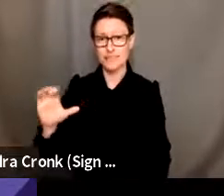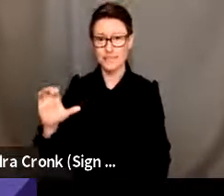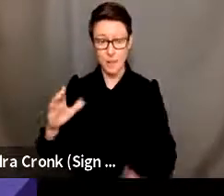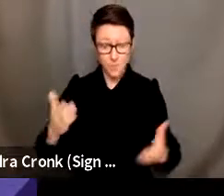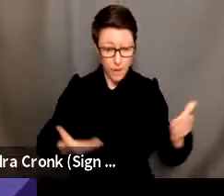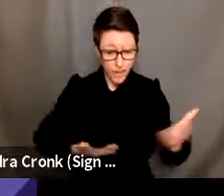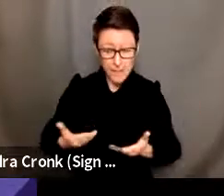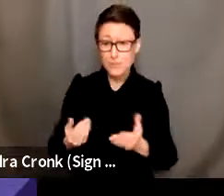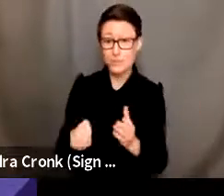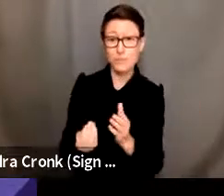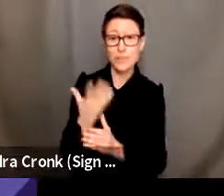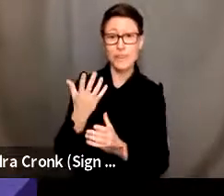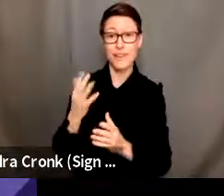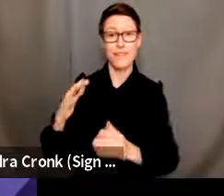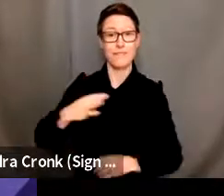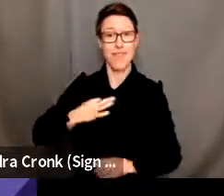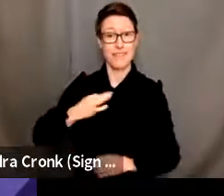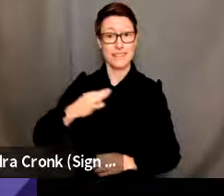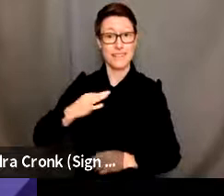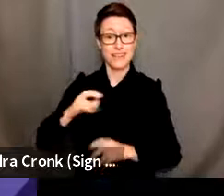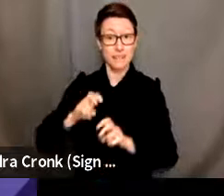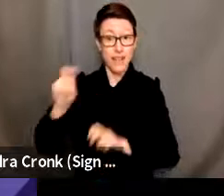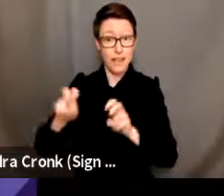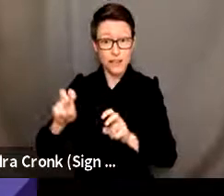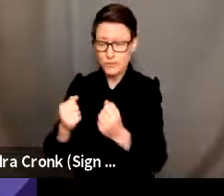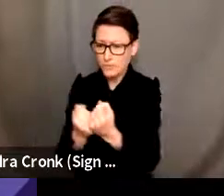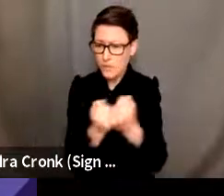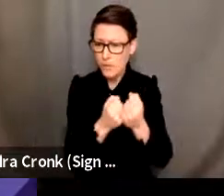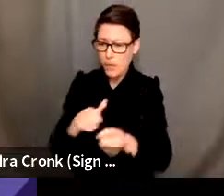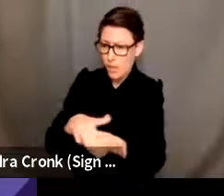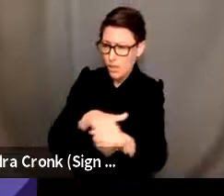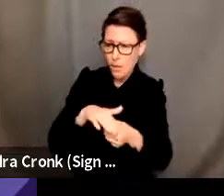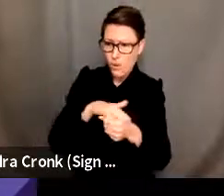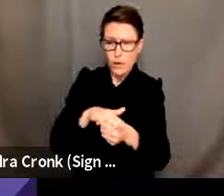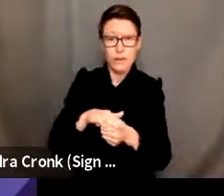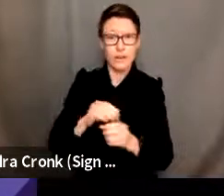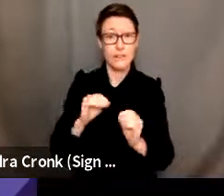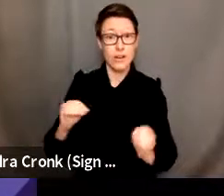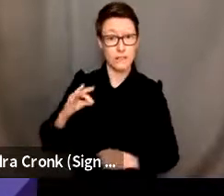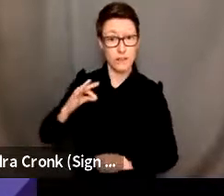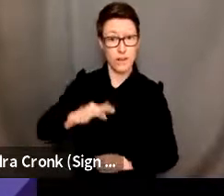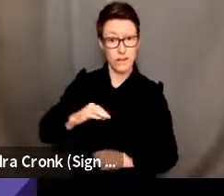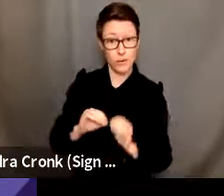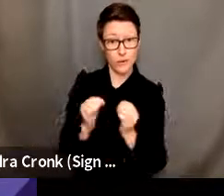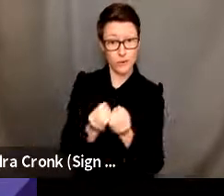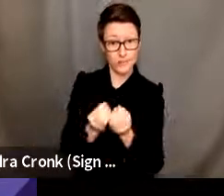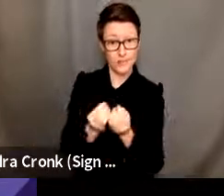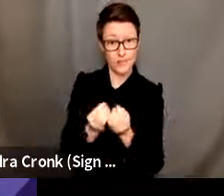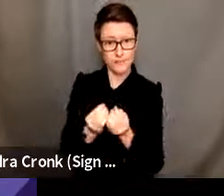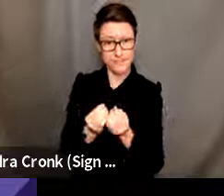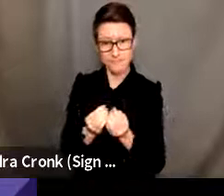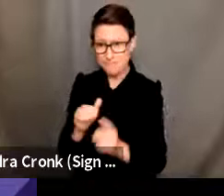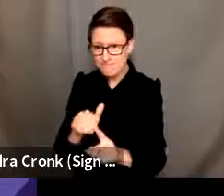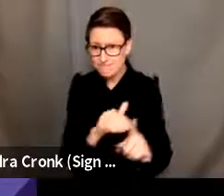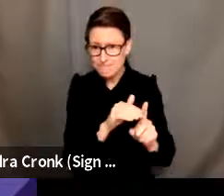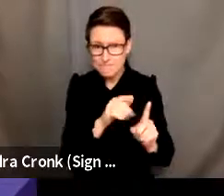where we support local nonprofit organizations with student volunteers like you. Today, you will meet volunteer coordinators